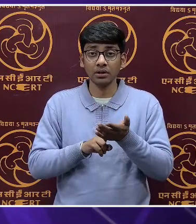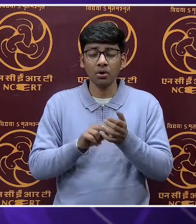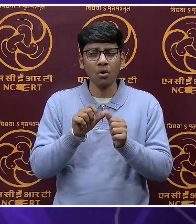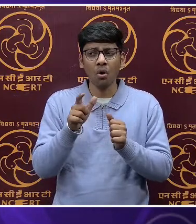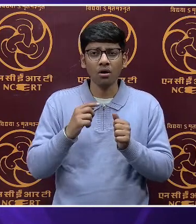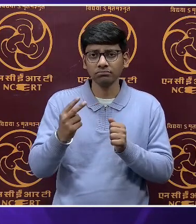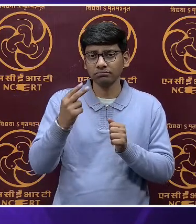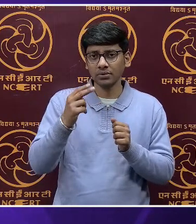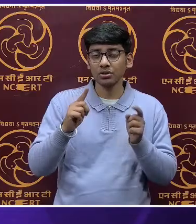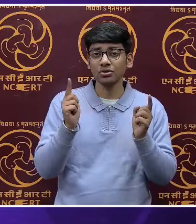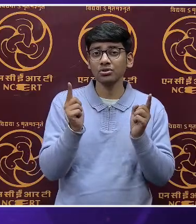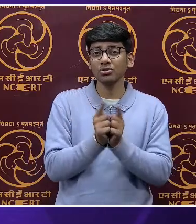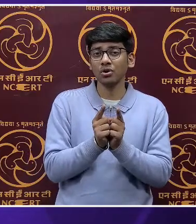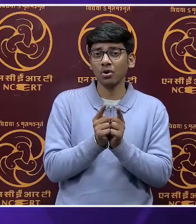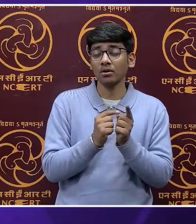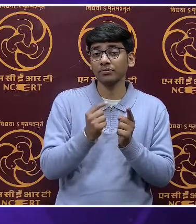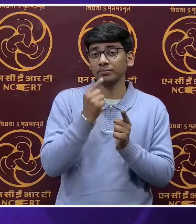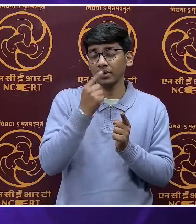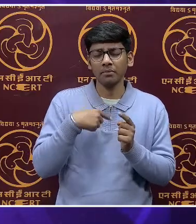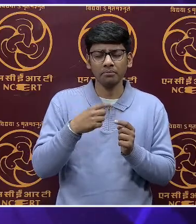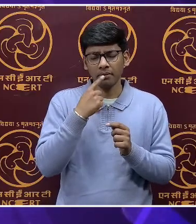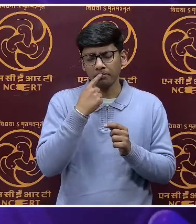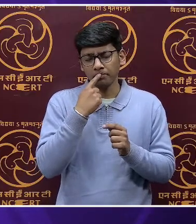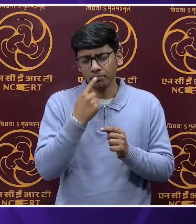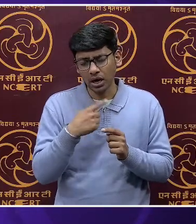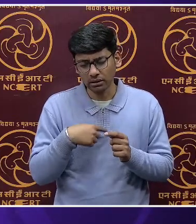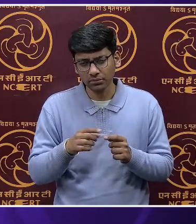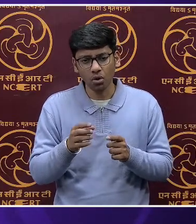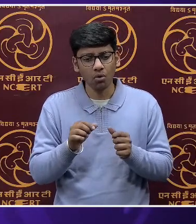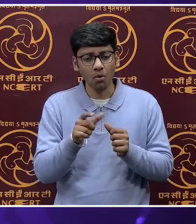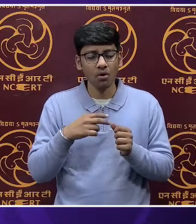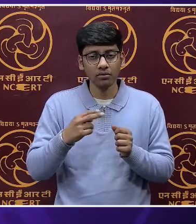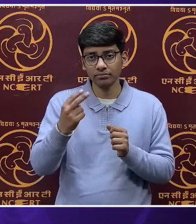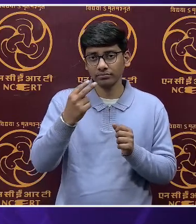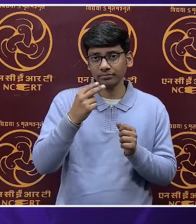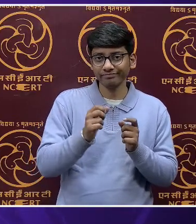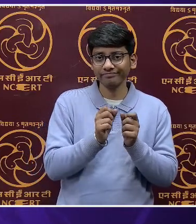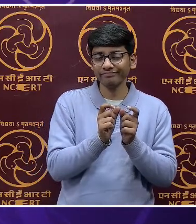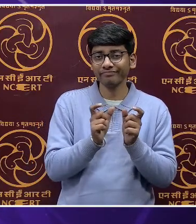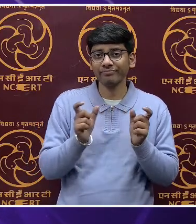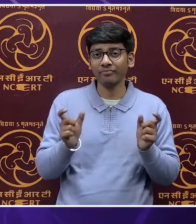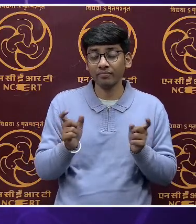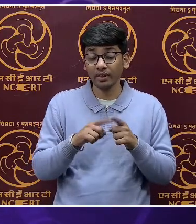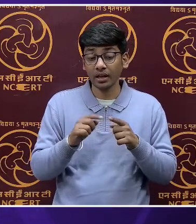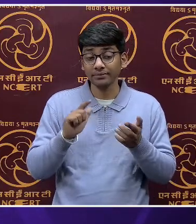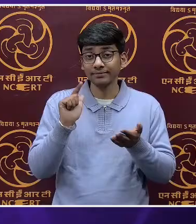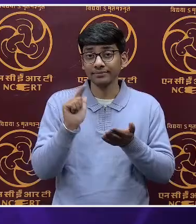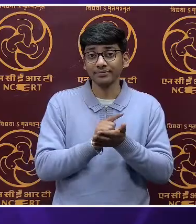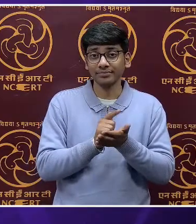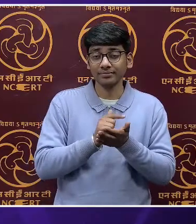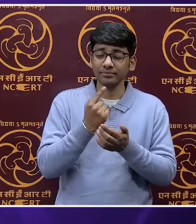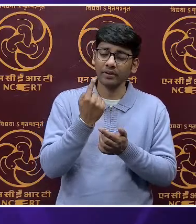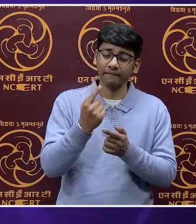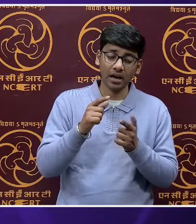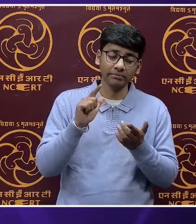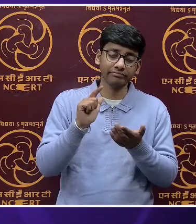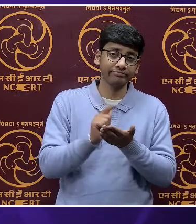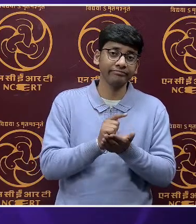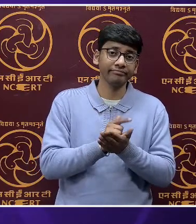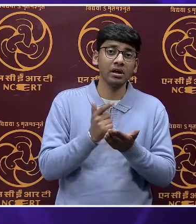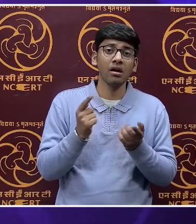In short, crisp, but I would really love to take our viewers in detail regarding this chapter, since it's one chapter,